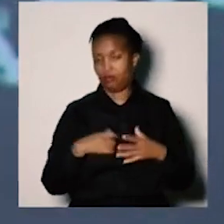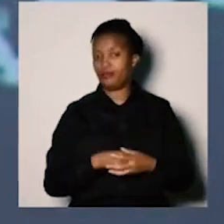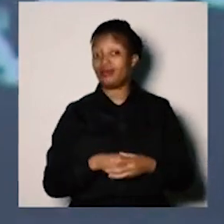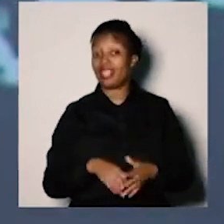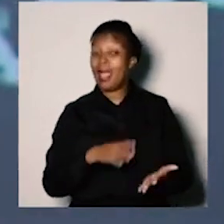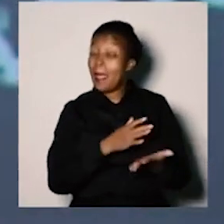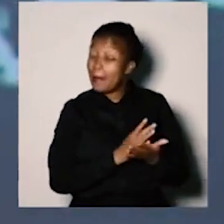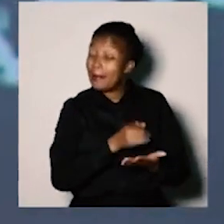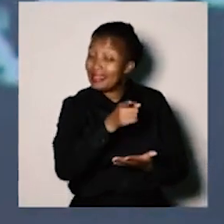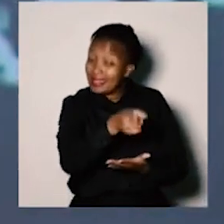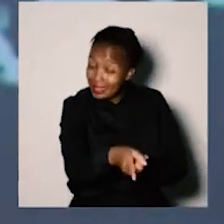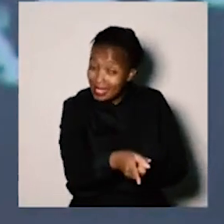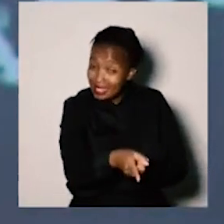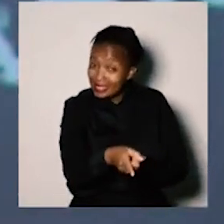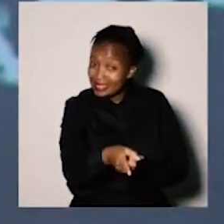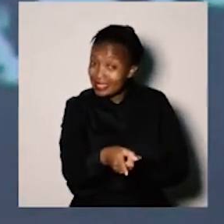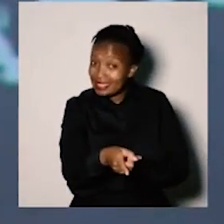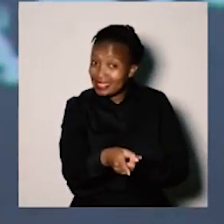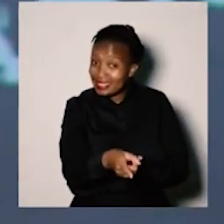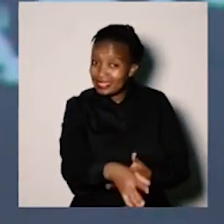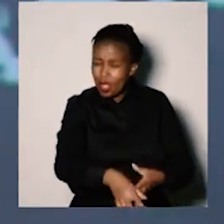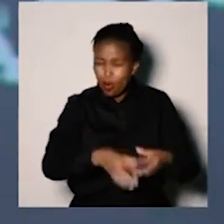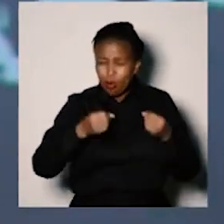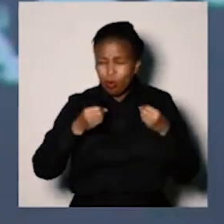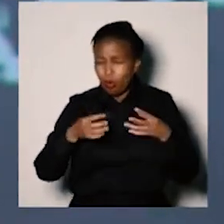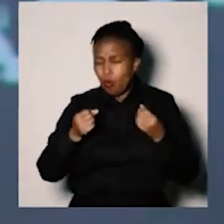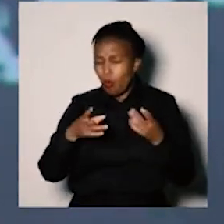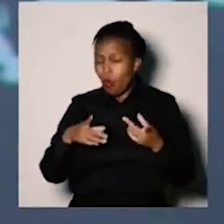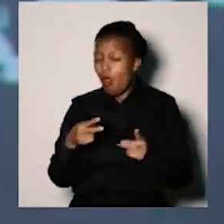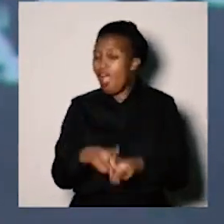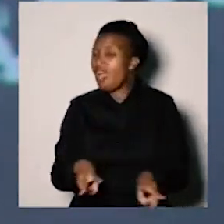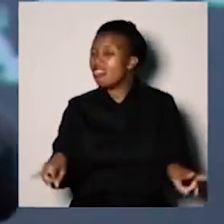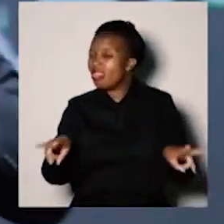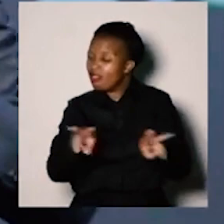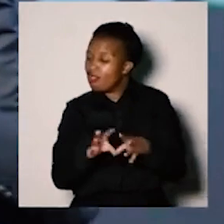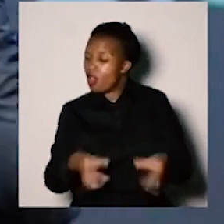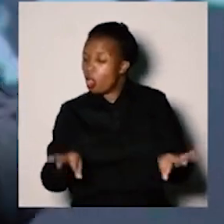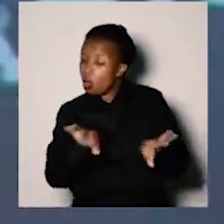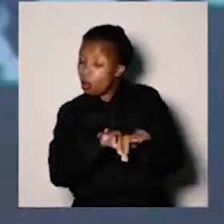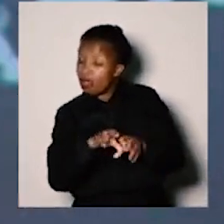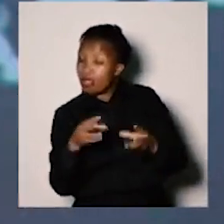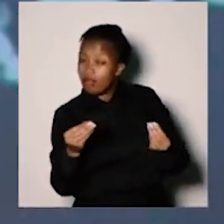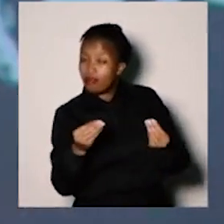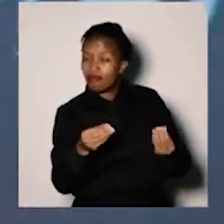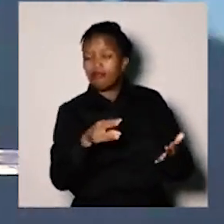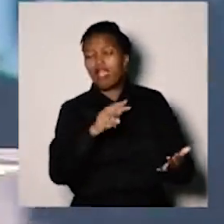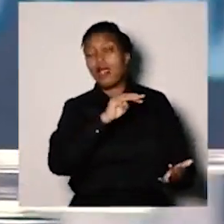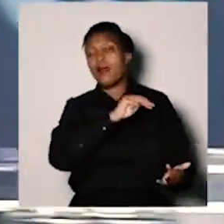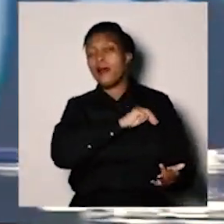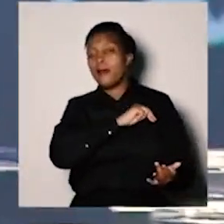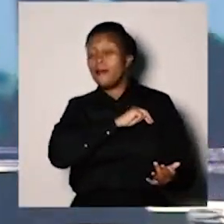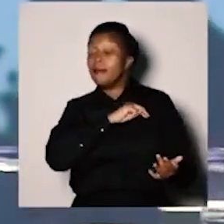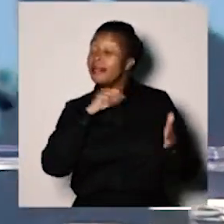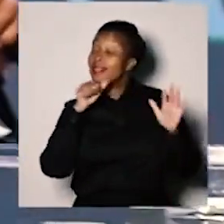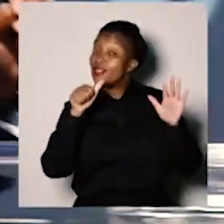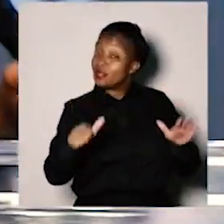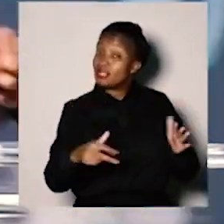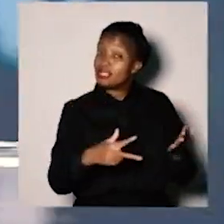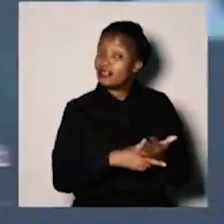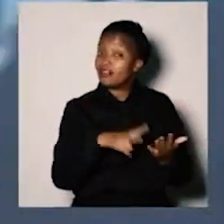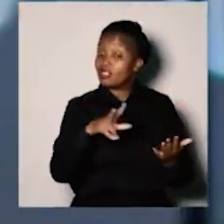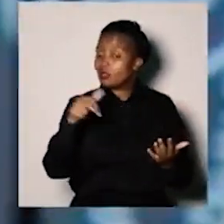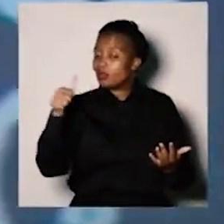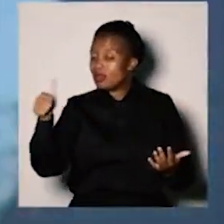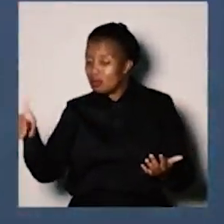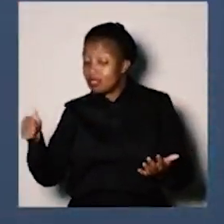That's the part that is so much of value. So in Matthew 16, 26, we note the following things about the